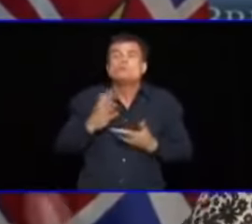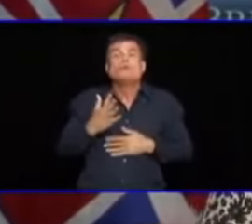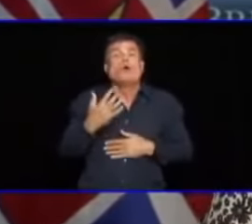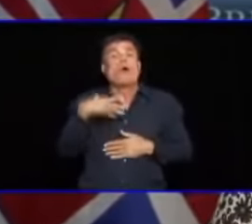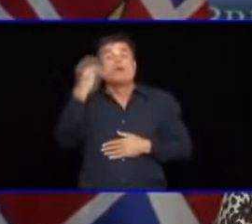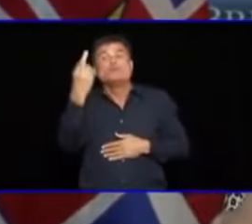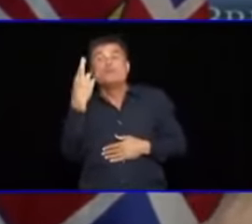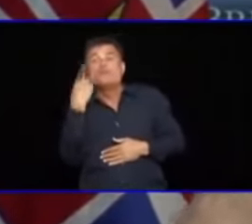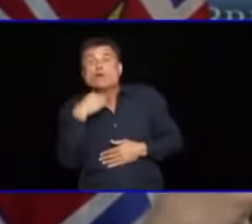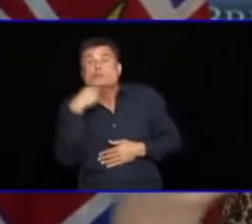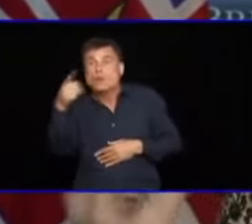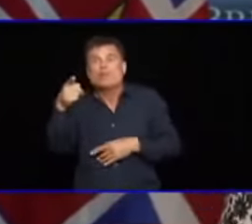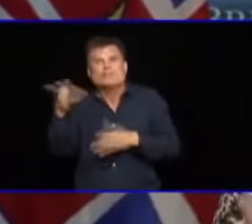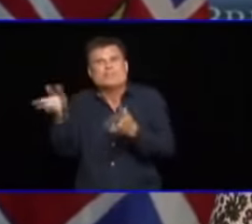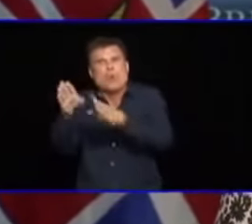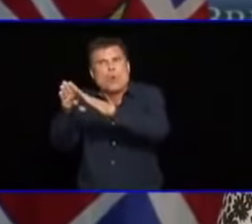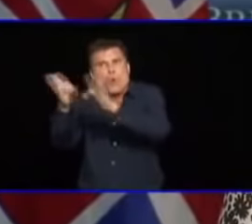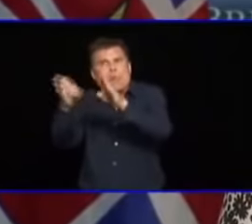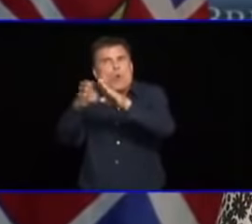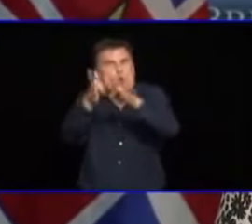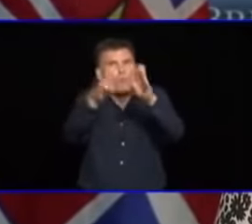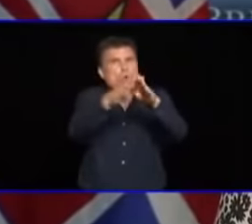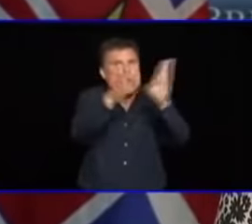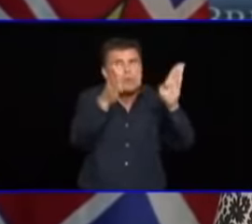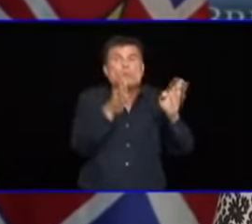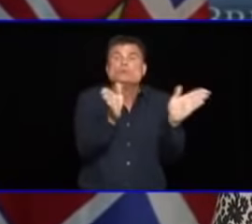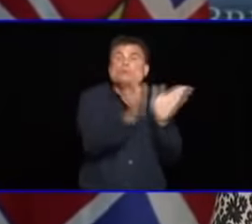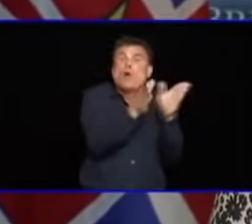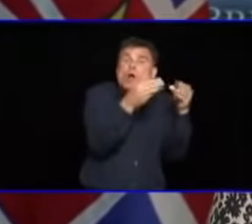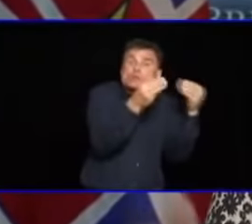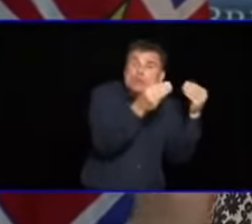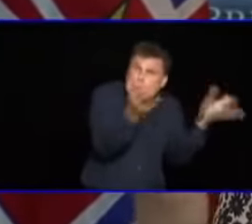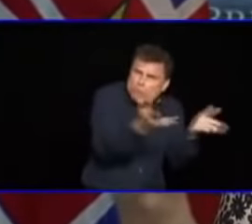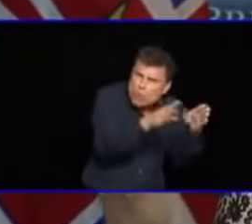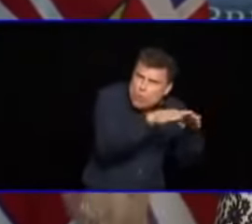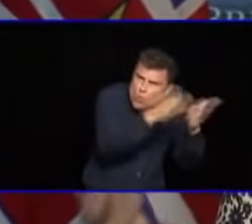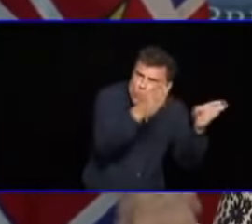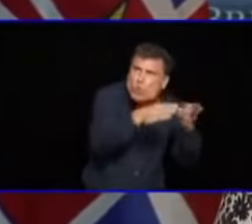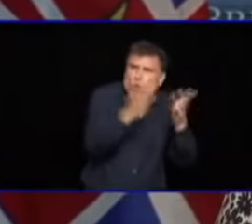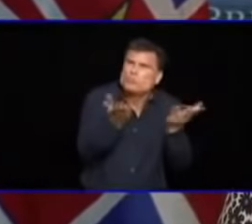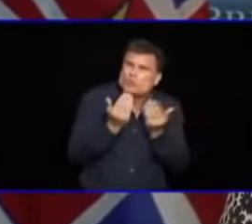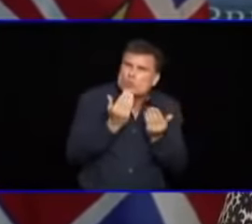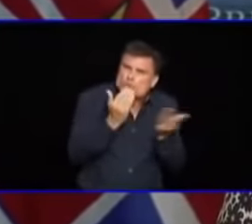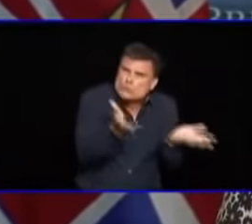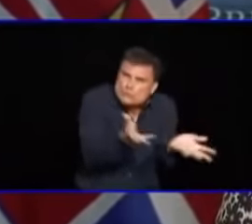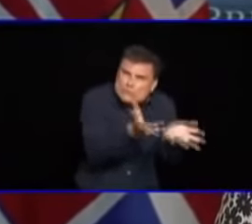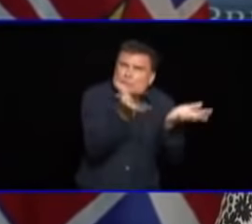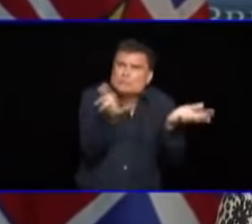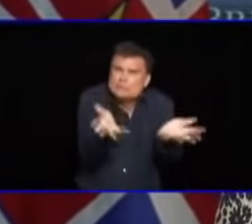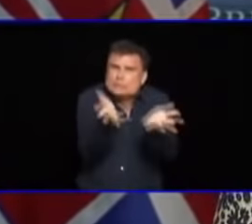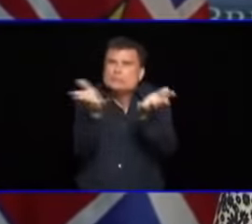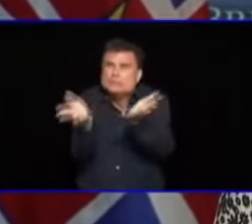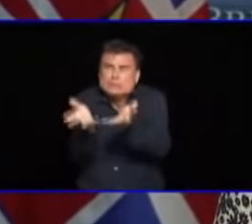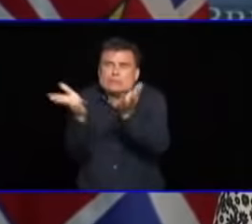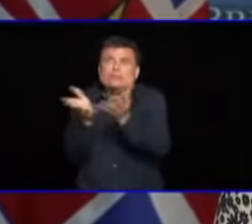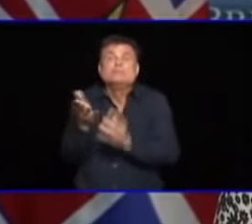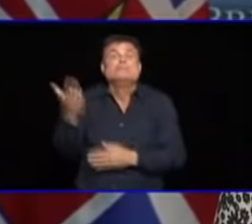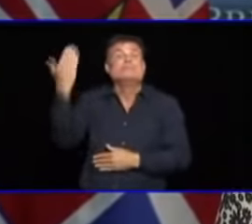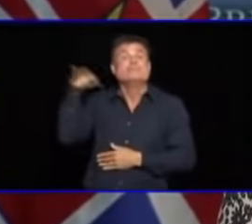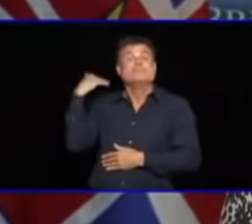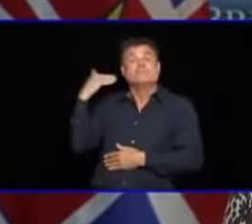small businesses are to our well-being as a community. Millions of trees have been planted in BC this